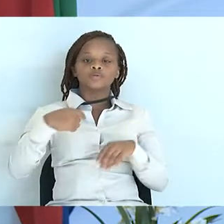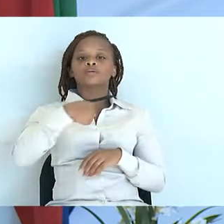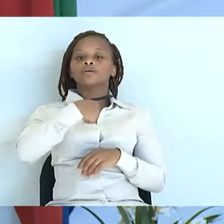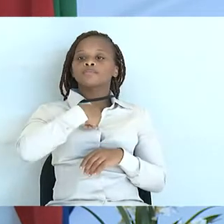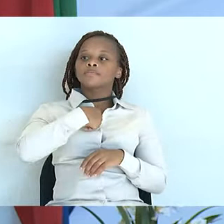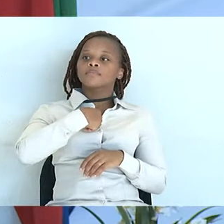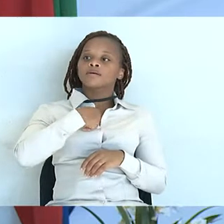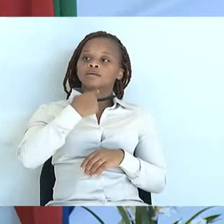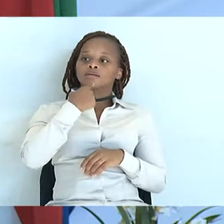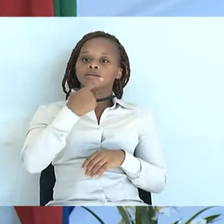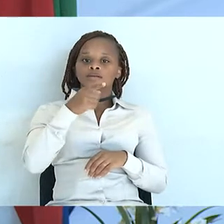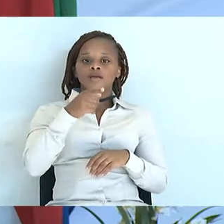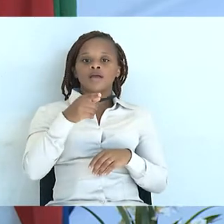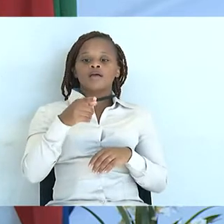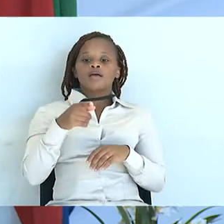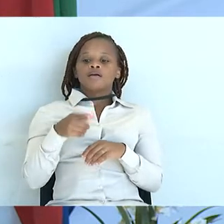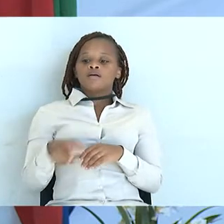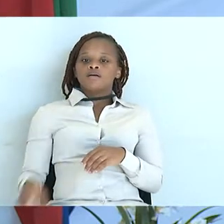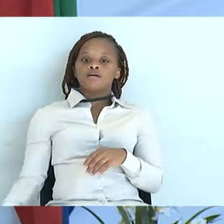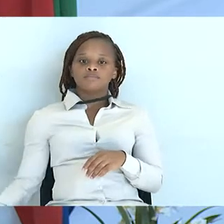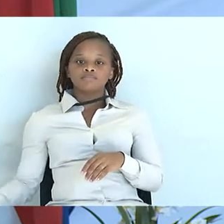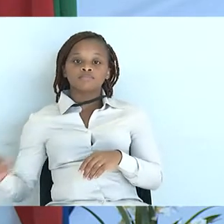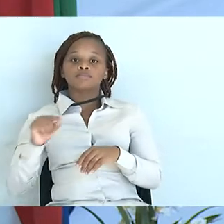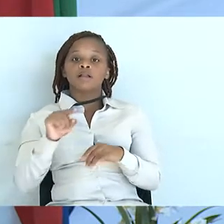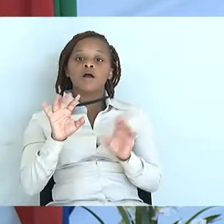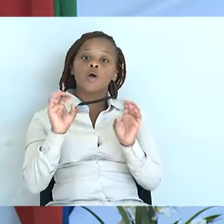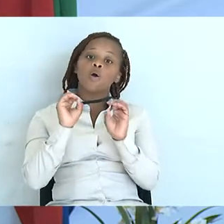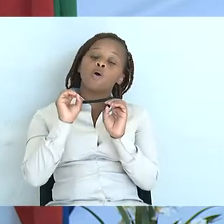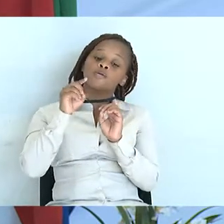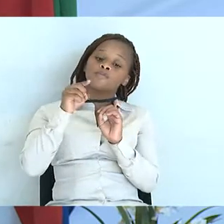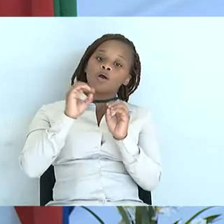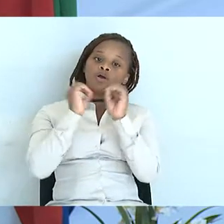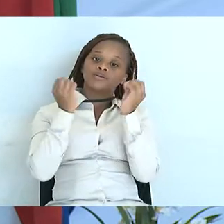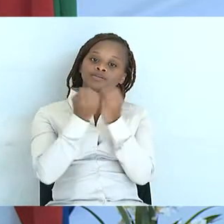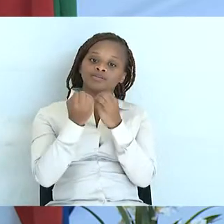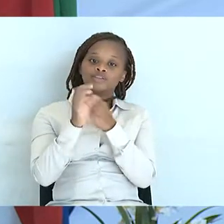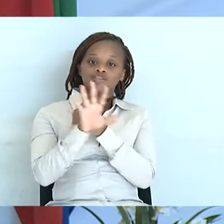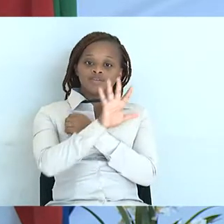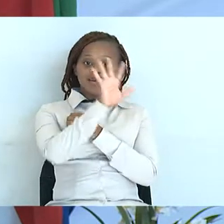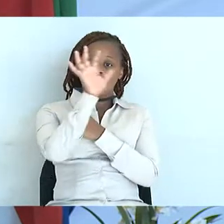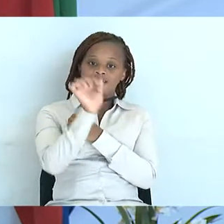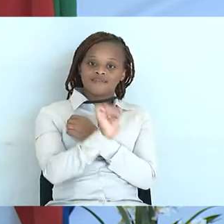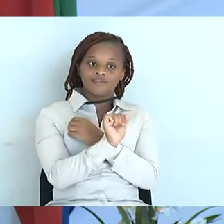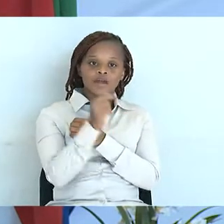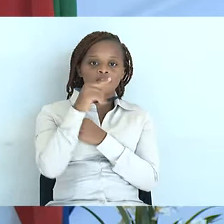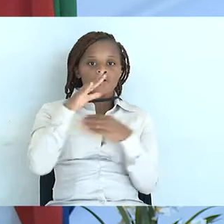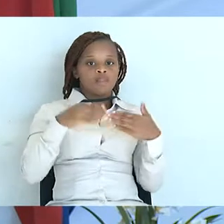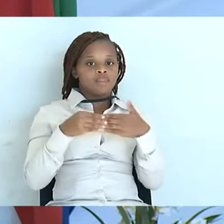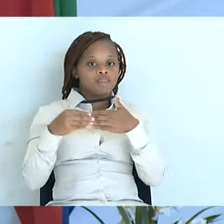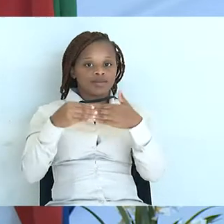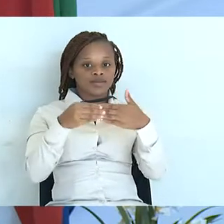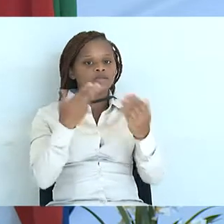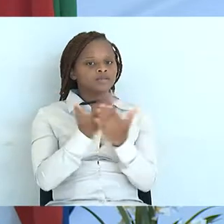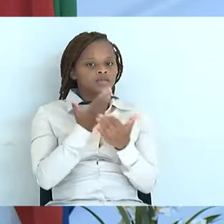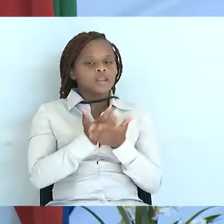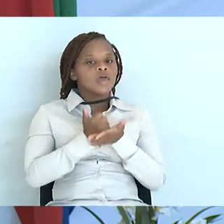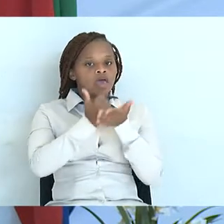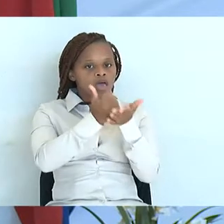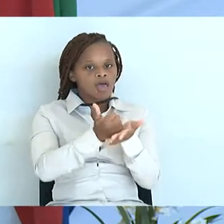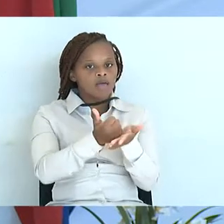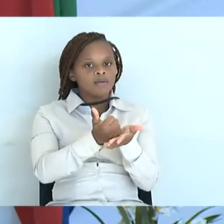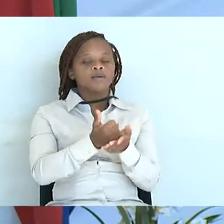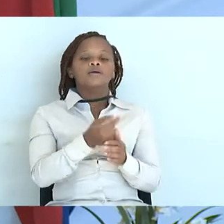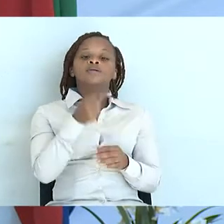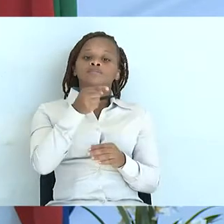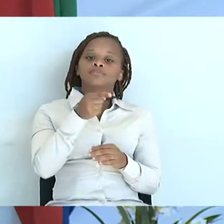Africa, whereby its leaders combine in their efforts to solve the problems of this continent. I dream of